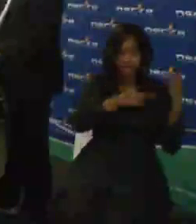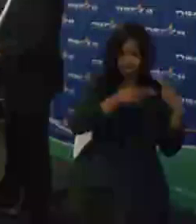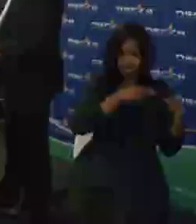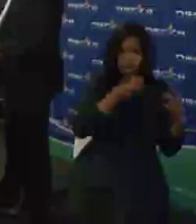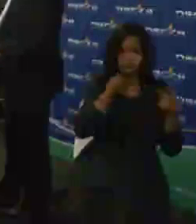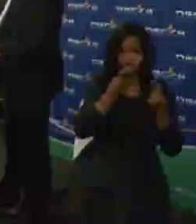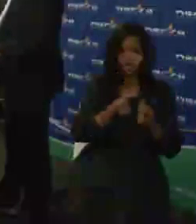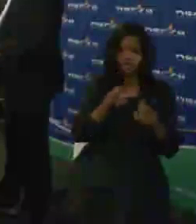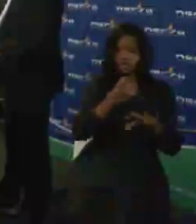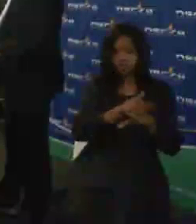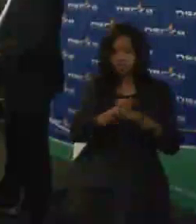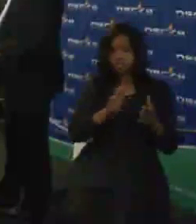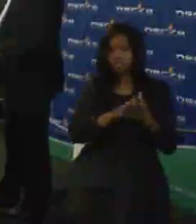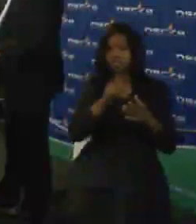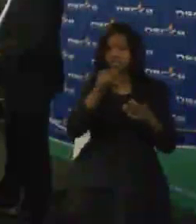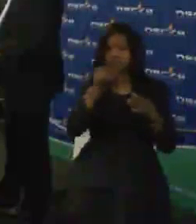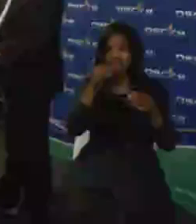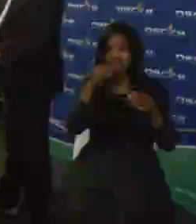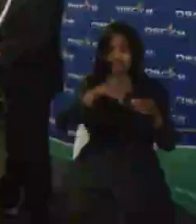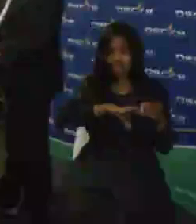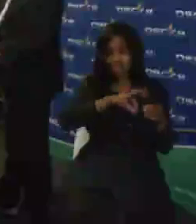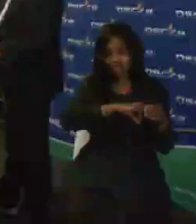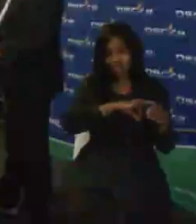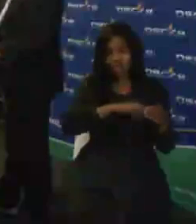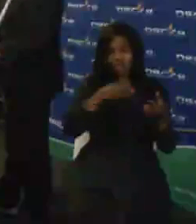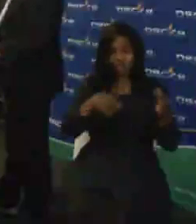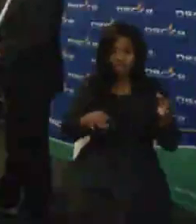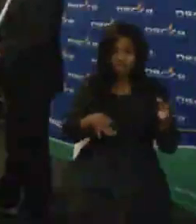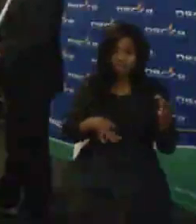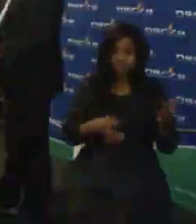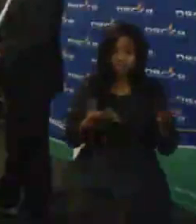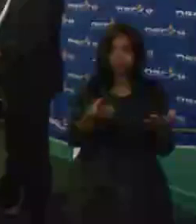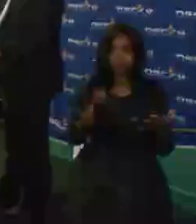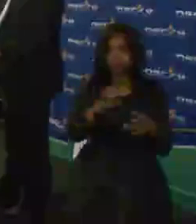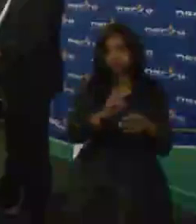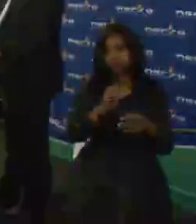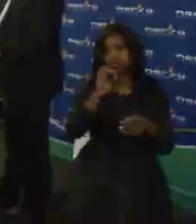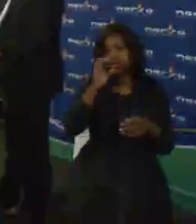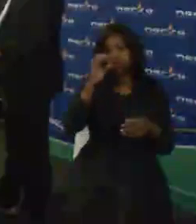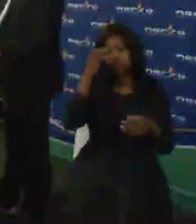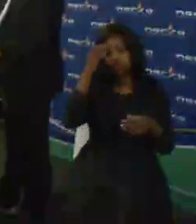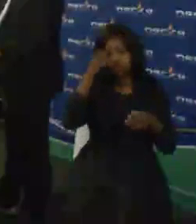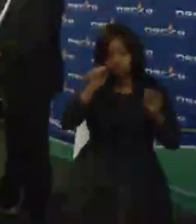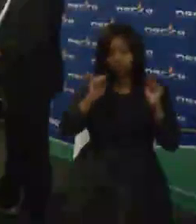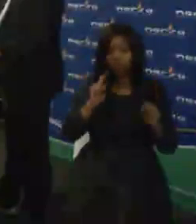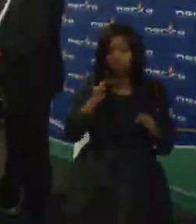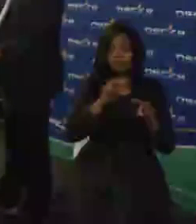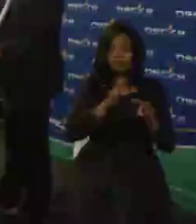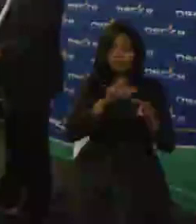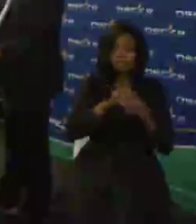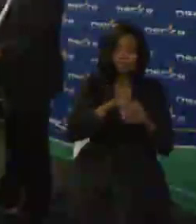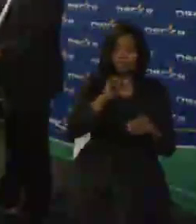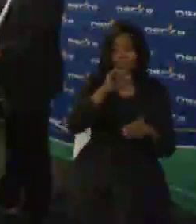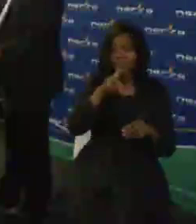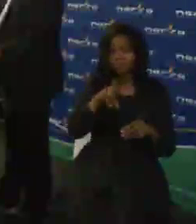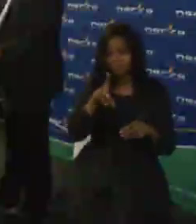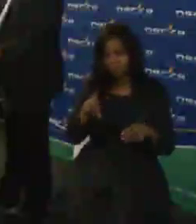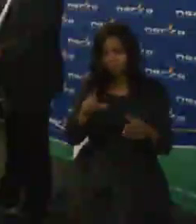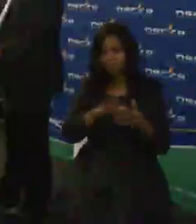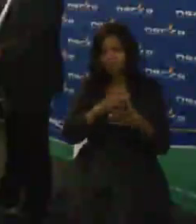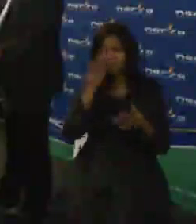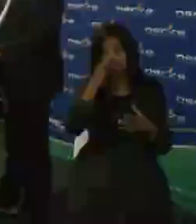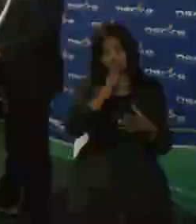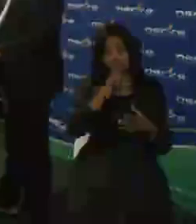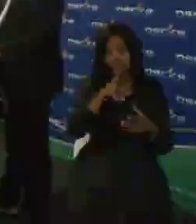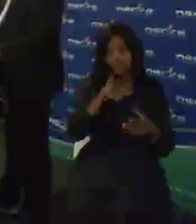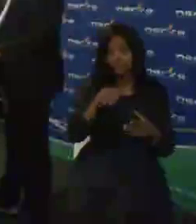for income statement, as I said. So, Chairperson, you really need to look at, again, IBPs we know is a pass-through. So